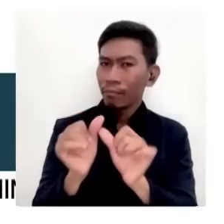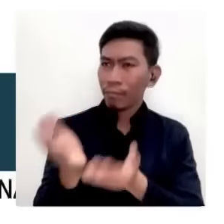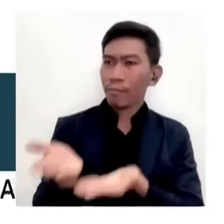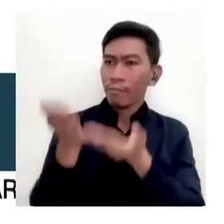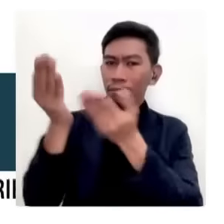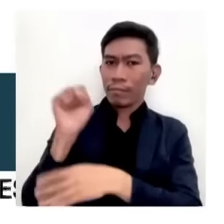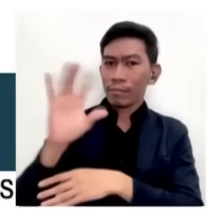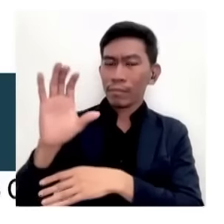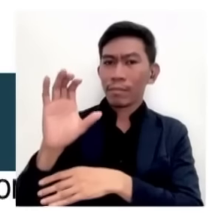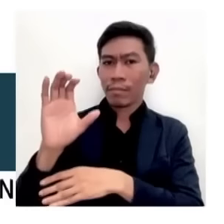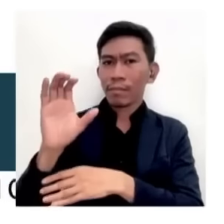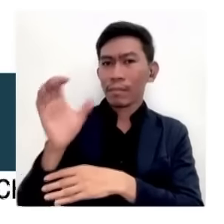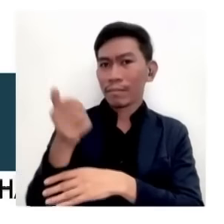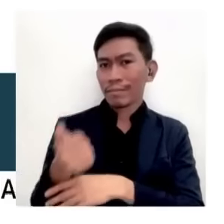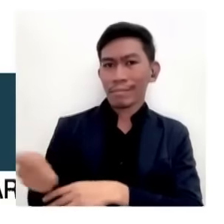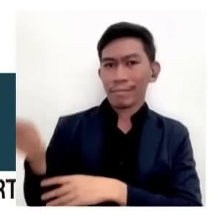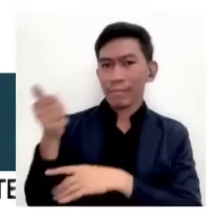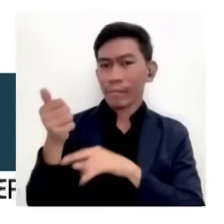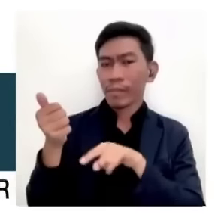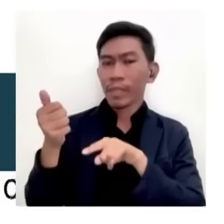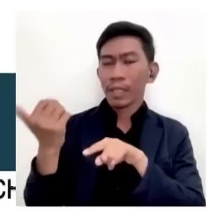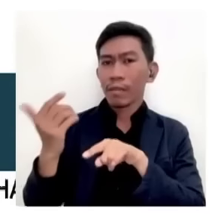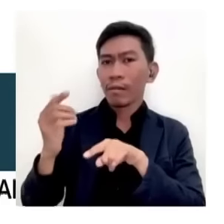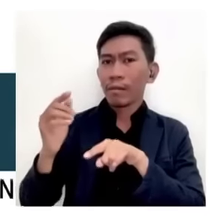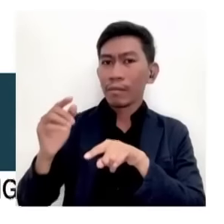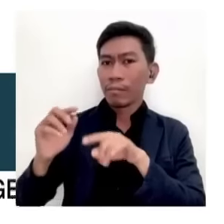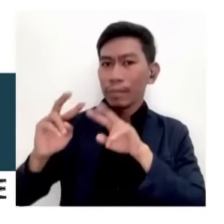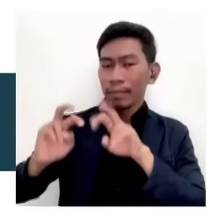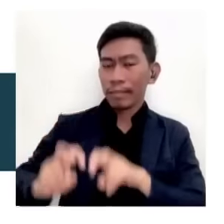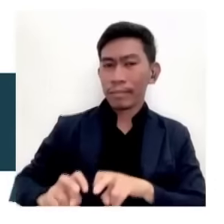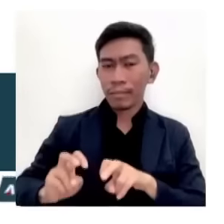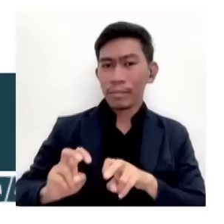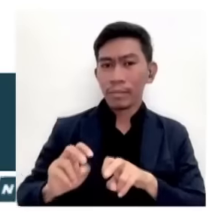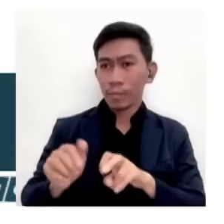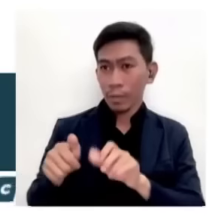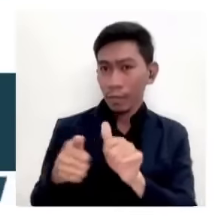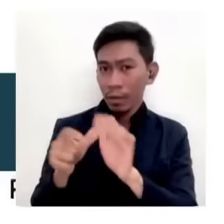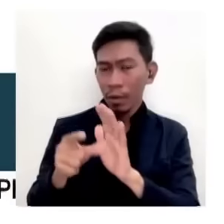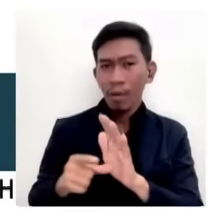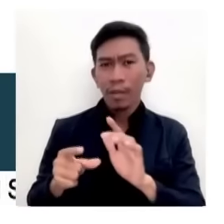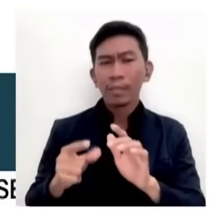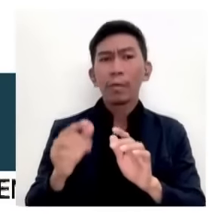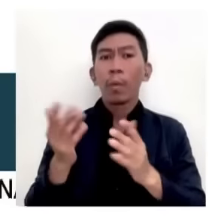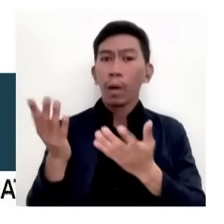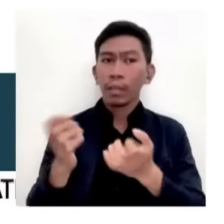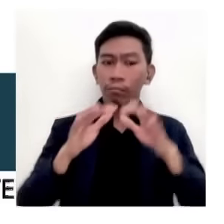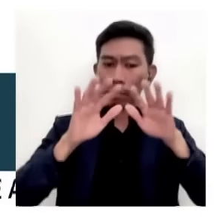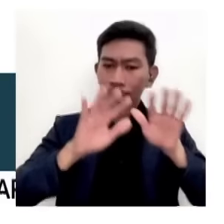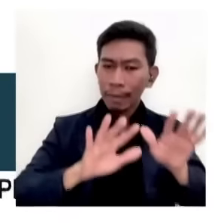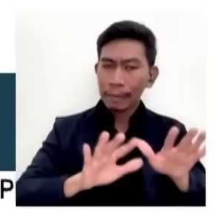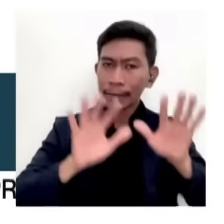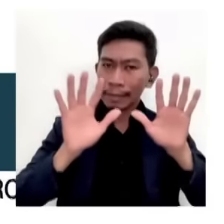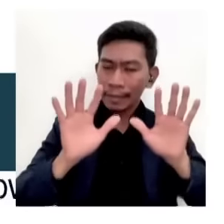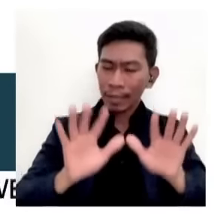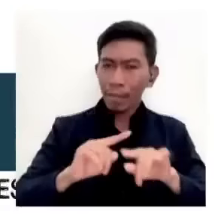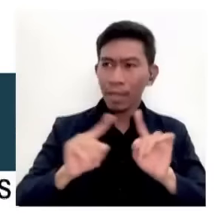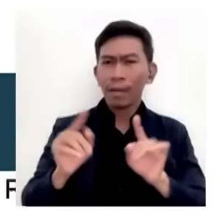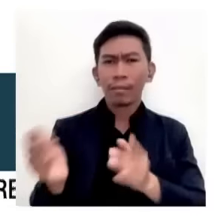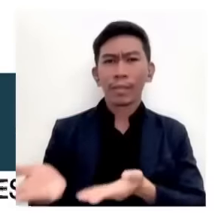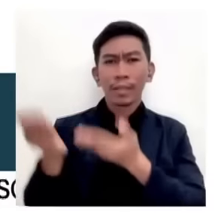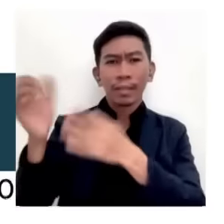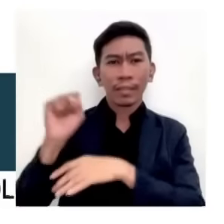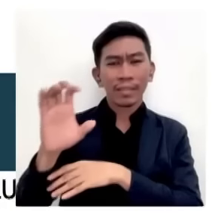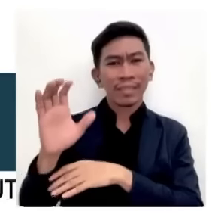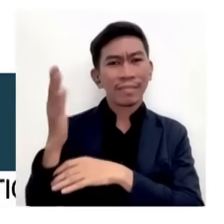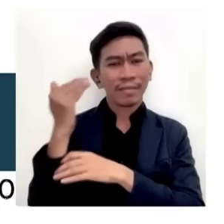also wanting things to simmer down and cool down a bit? Because as you said, it's really not looking good. Well, Carmina, we